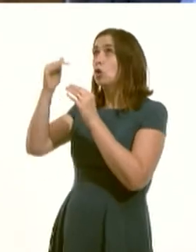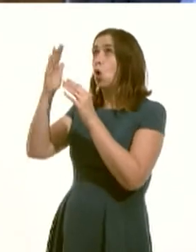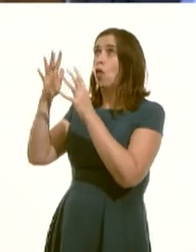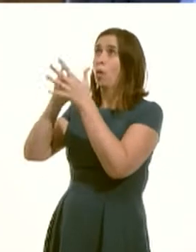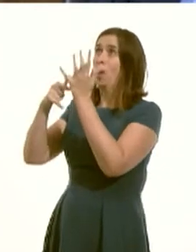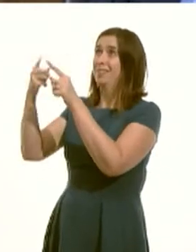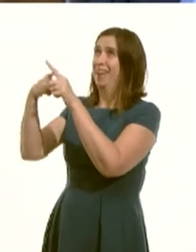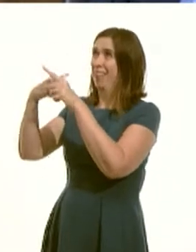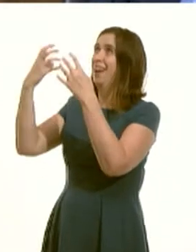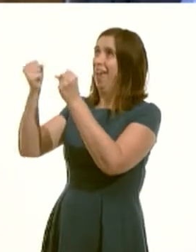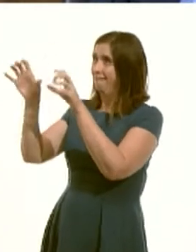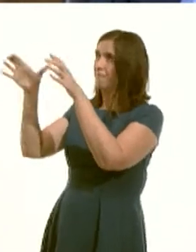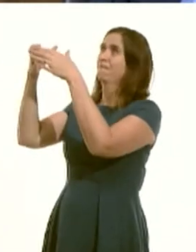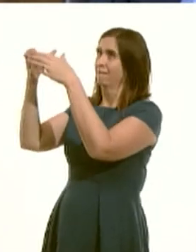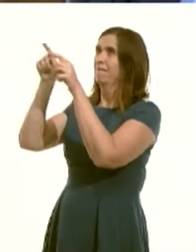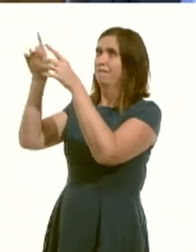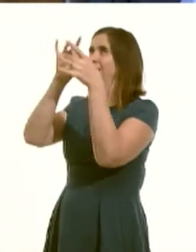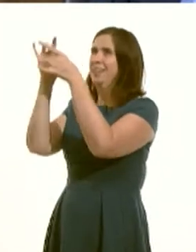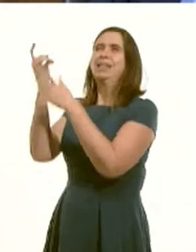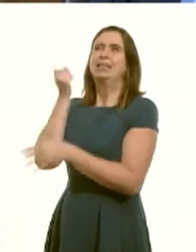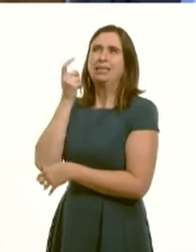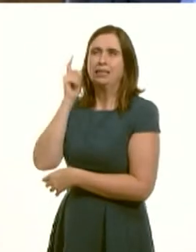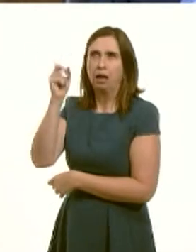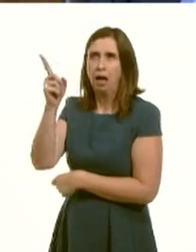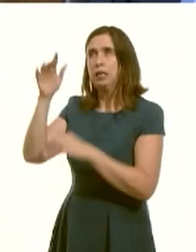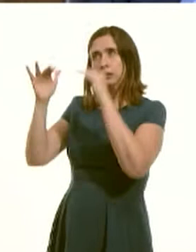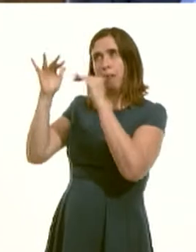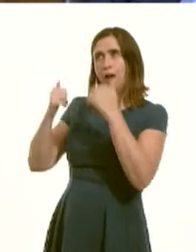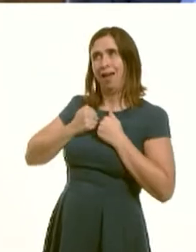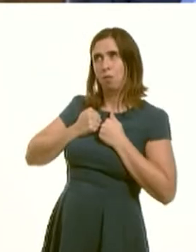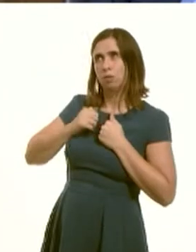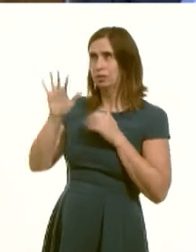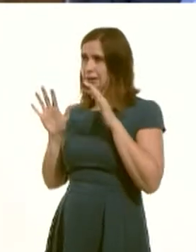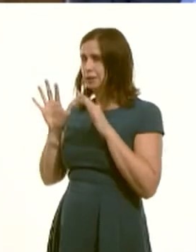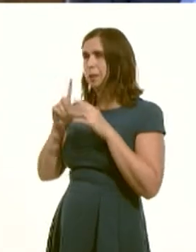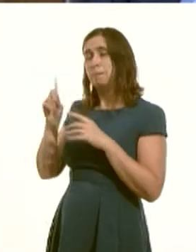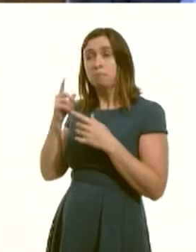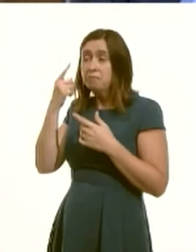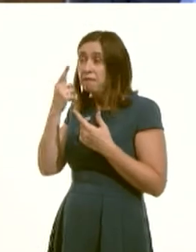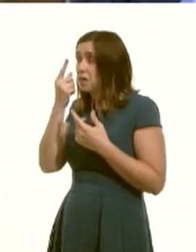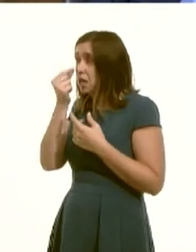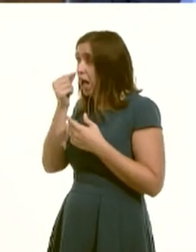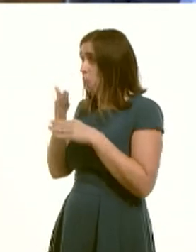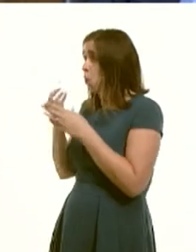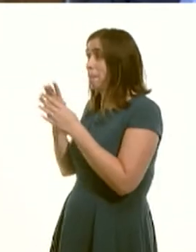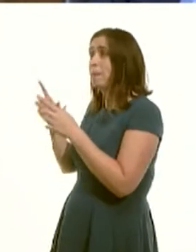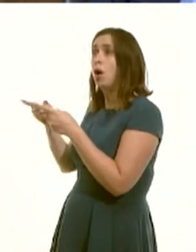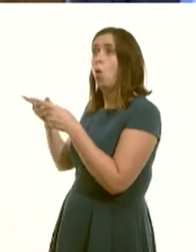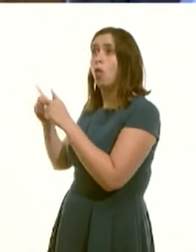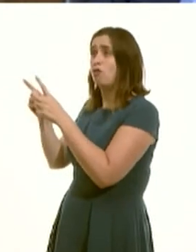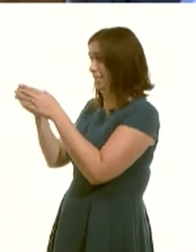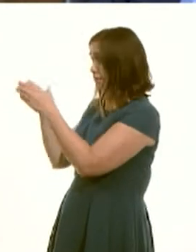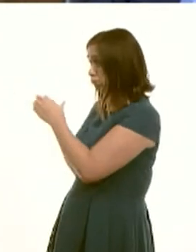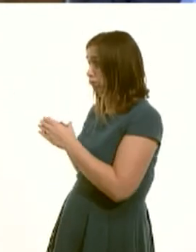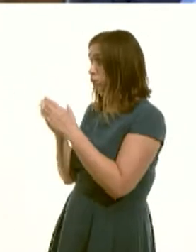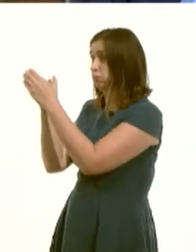much is true, but it would certainly be more useful from our point of view if we were able to work with a cluster of authorities. But of